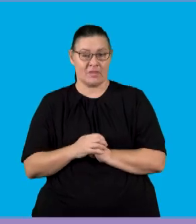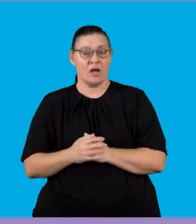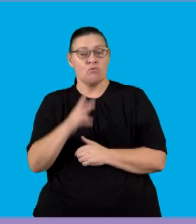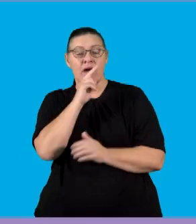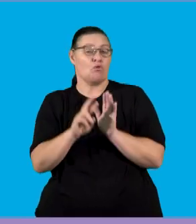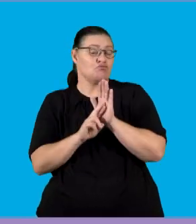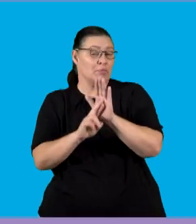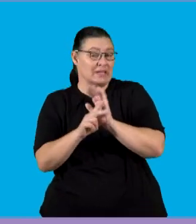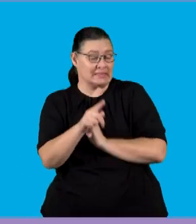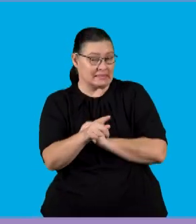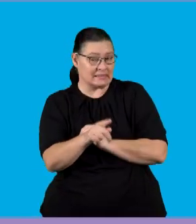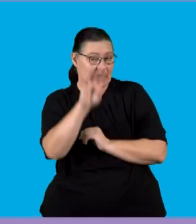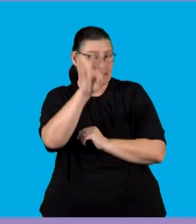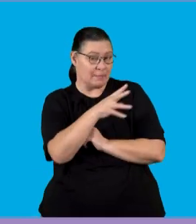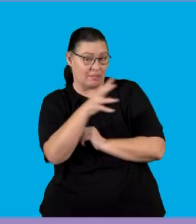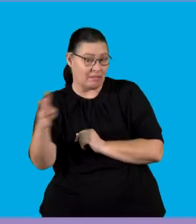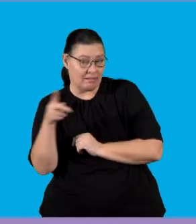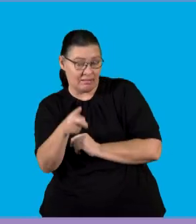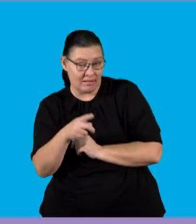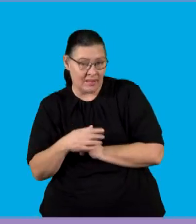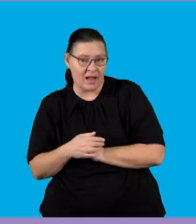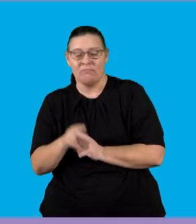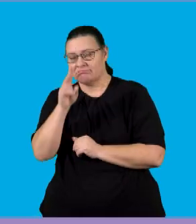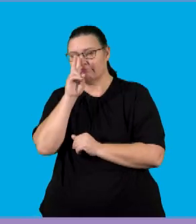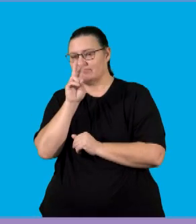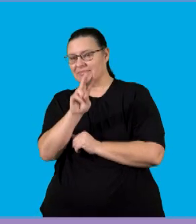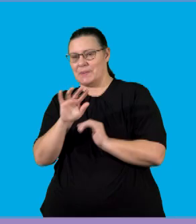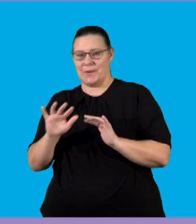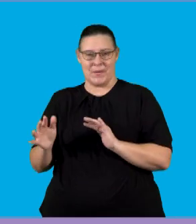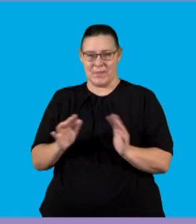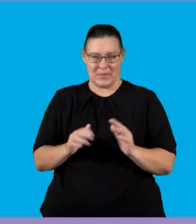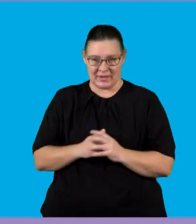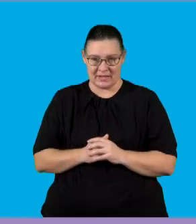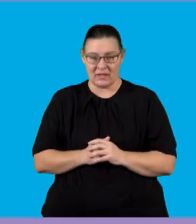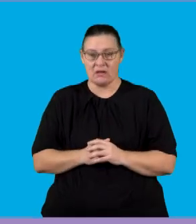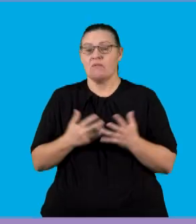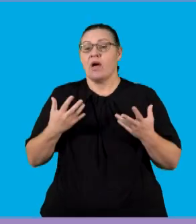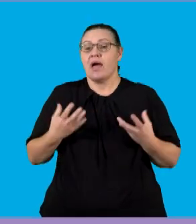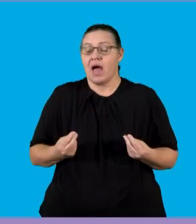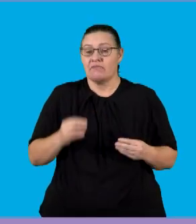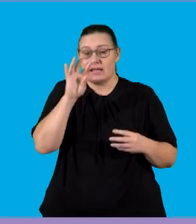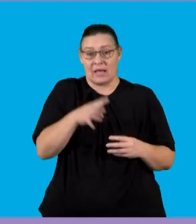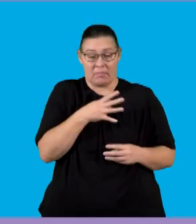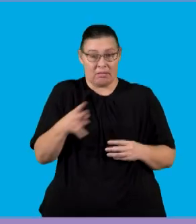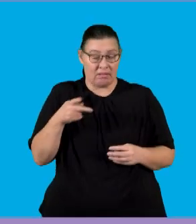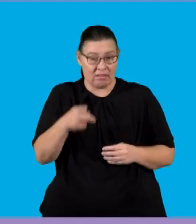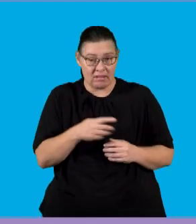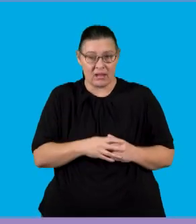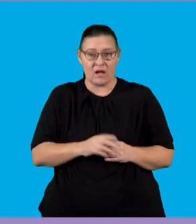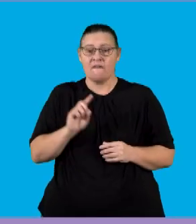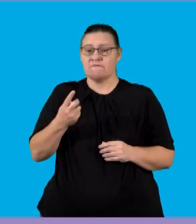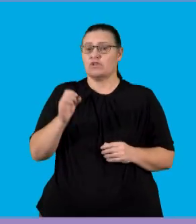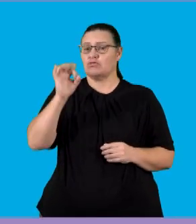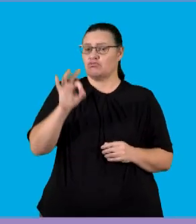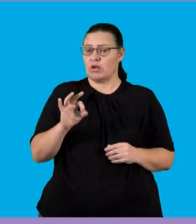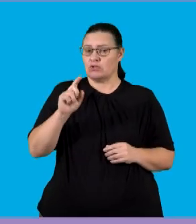Now, can we represent this in a table? Let's see how we can do that. Now, if we have a table there, of course, the first